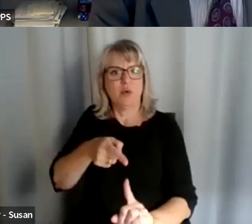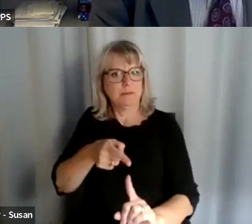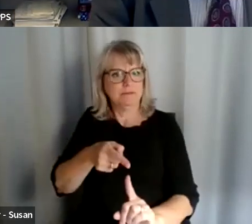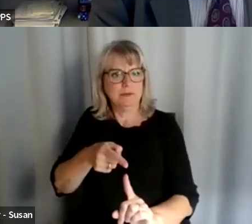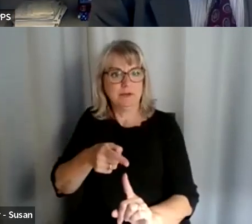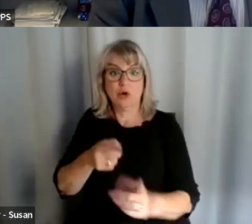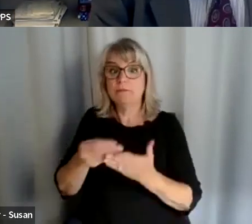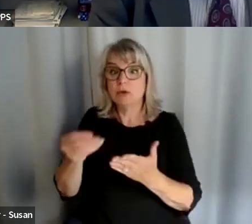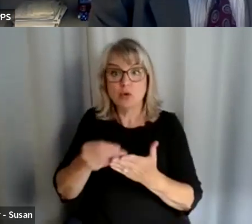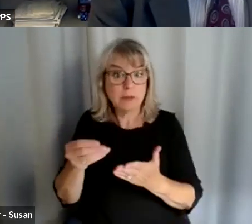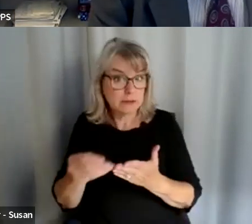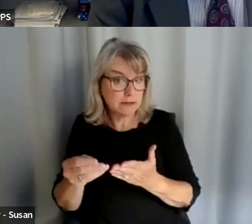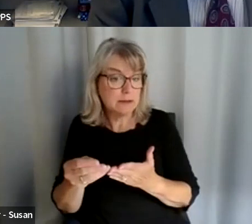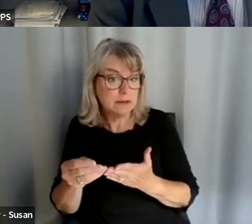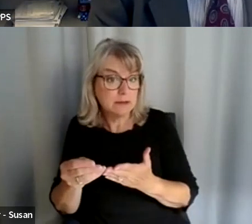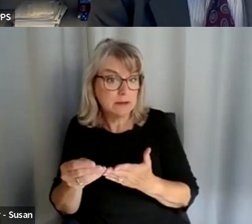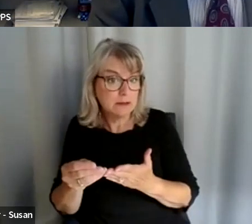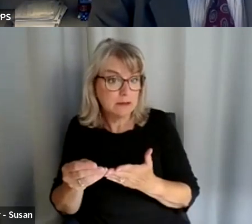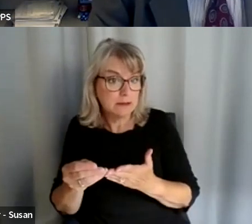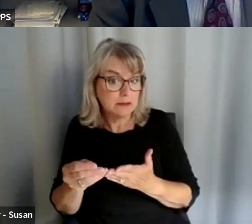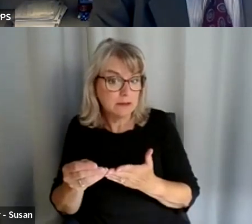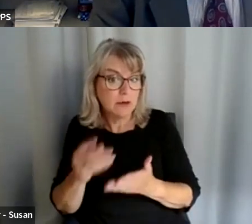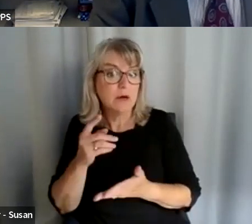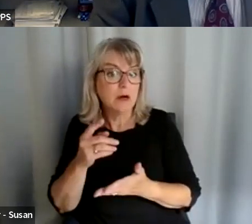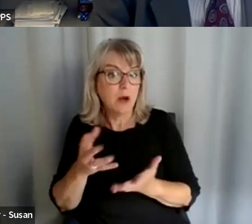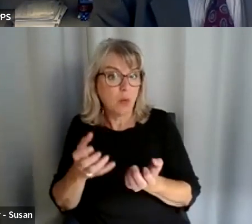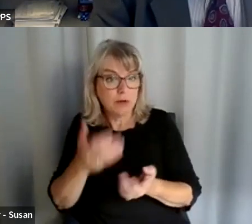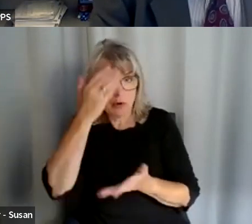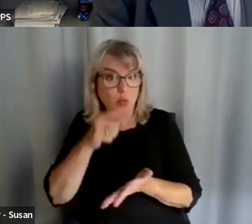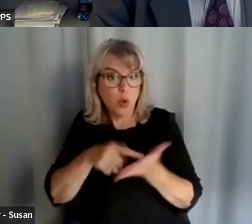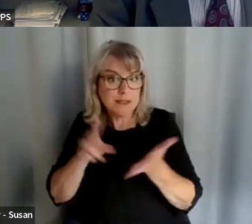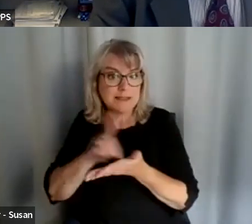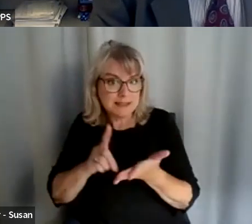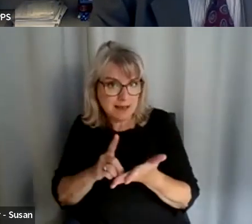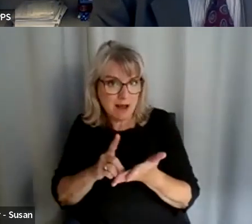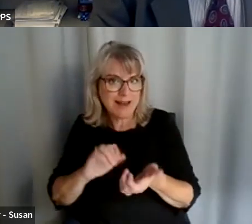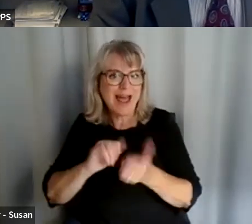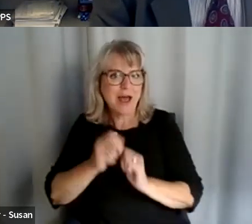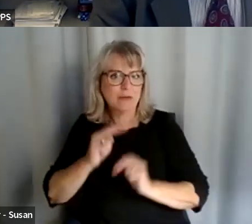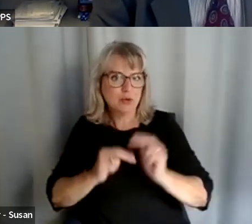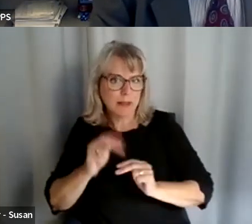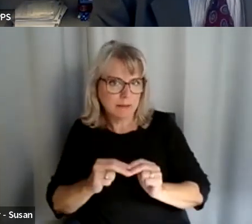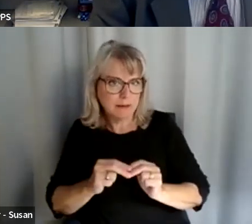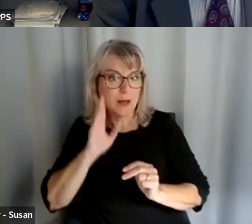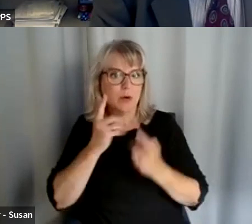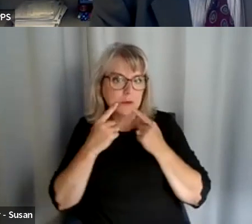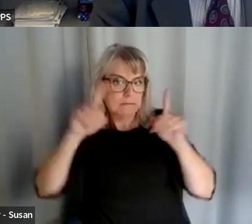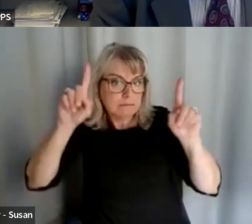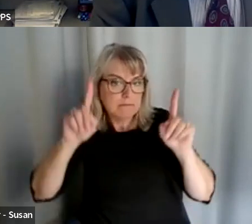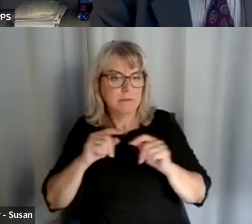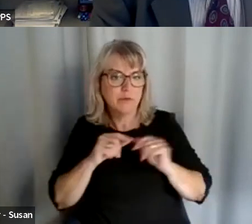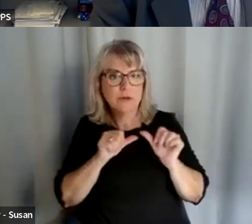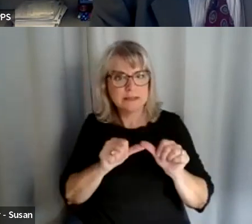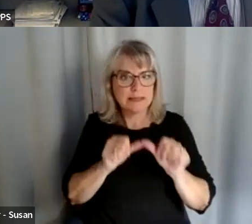are seen through the view of what are we designing, how are we gonna construct it, And will it perform the way it will? And